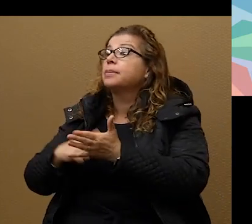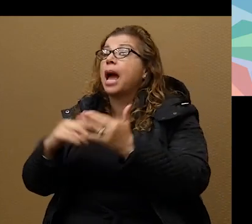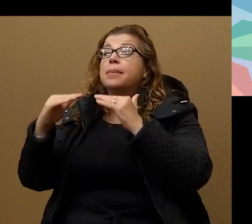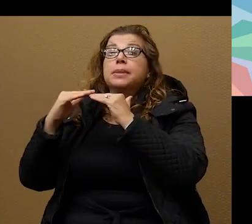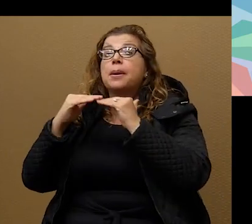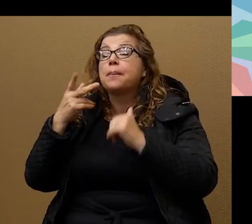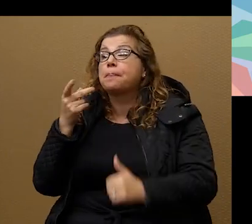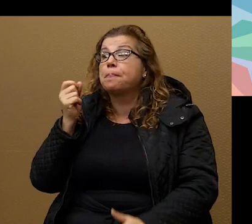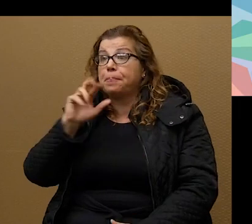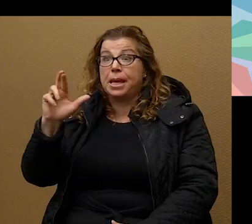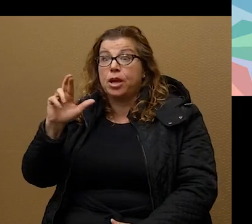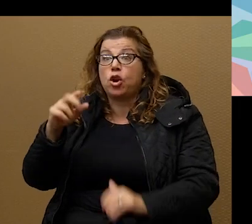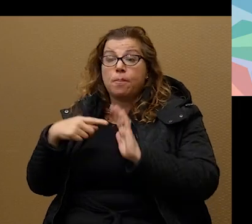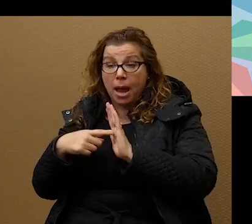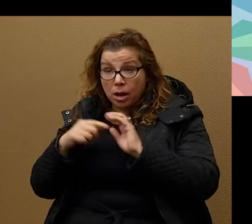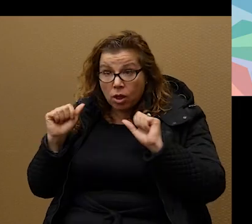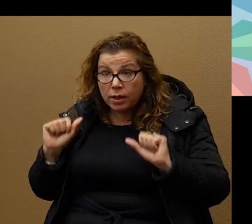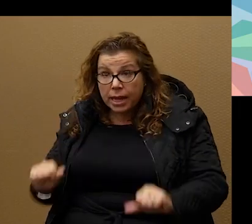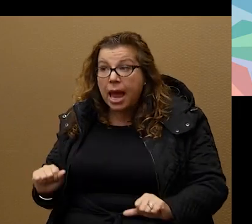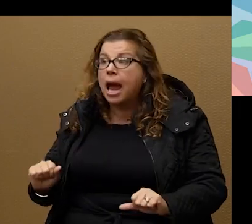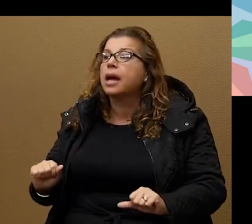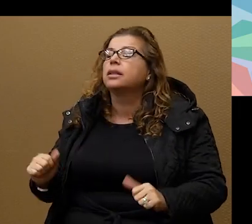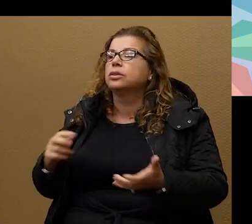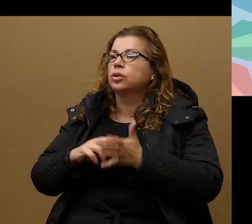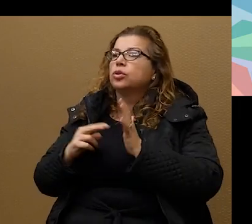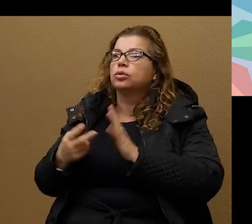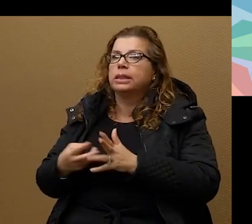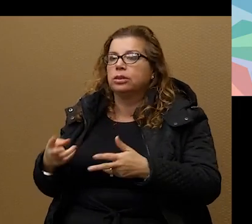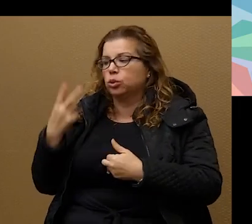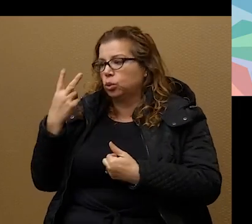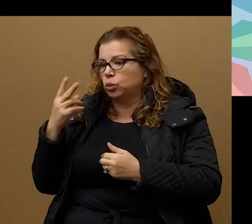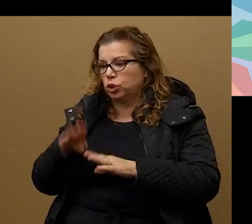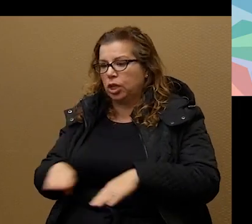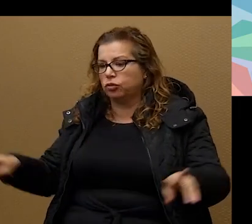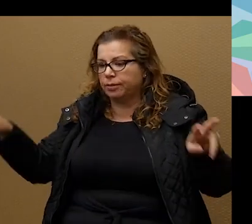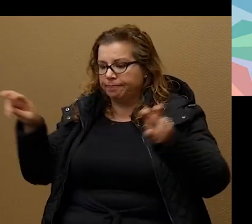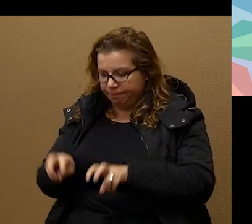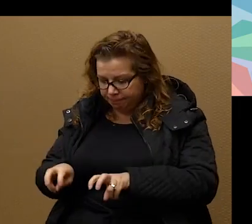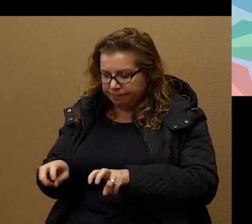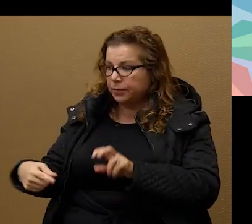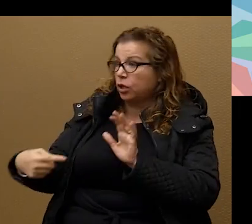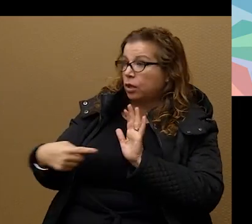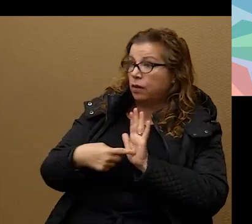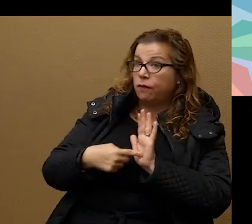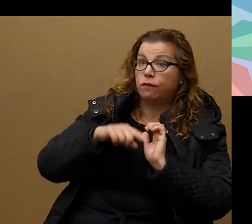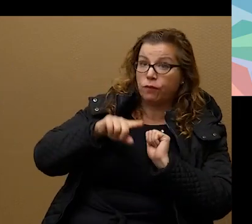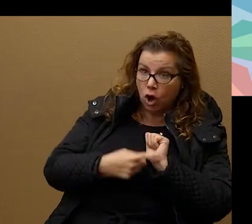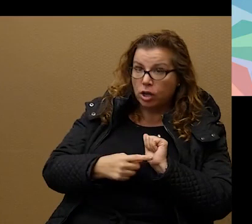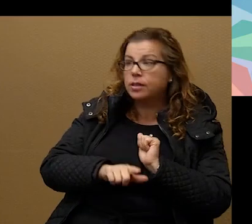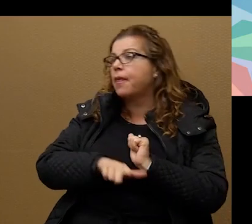the task, and then the child sits next to that peer and watches them do it.